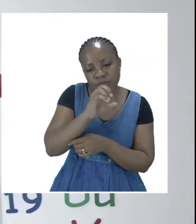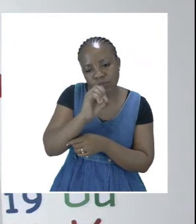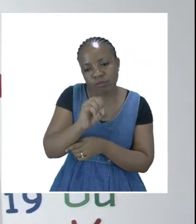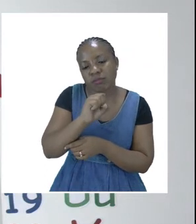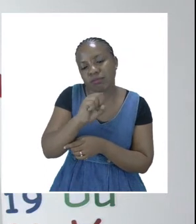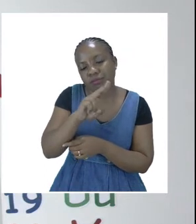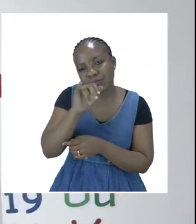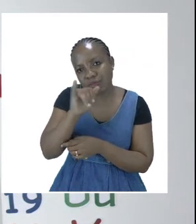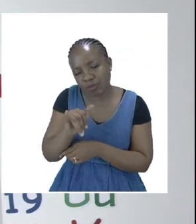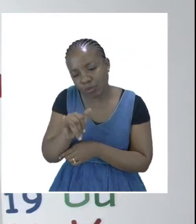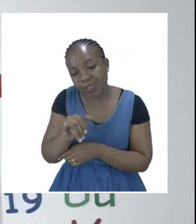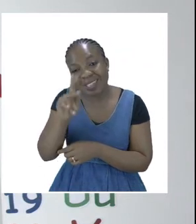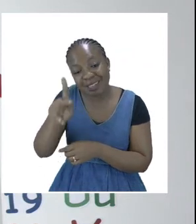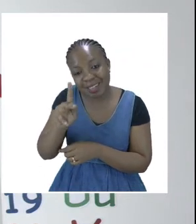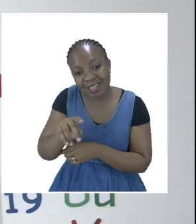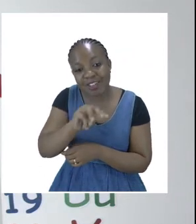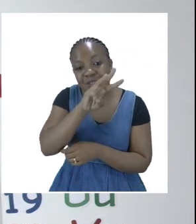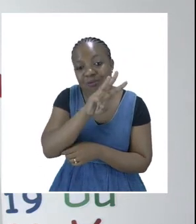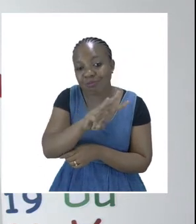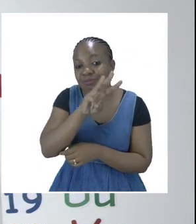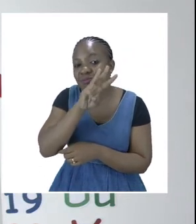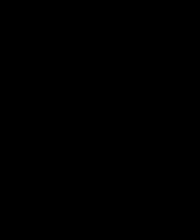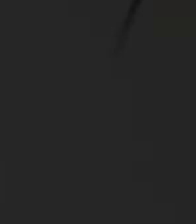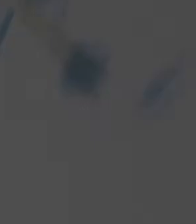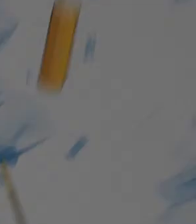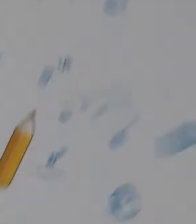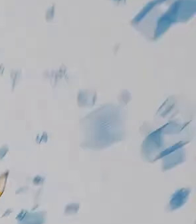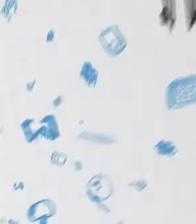our website, Zoshi Online.